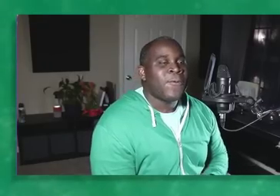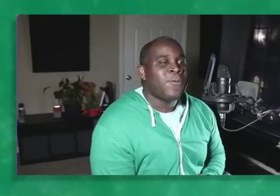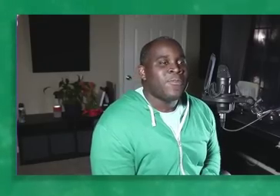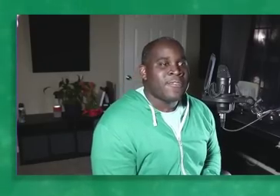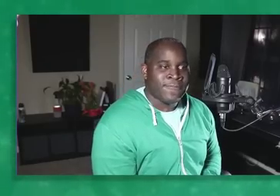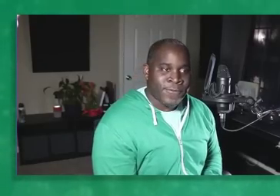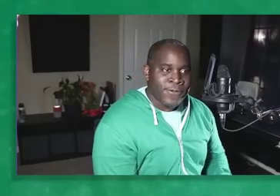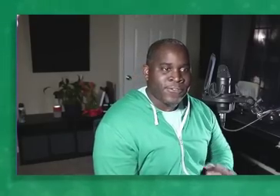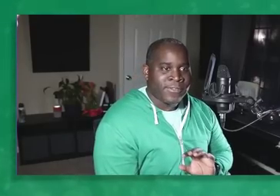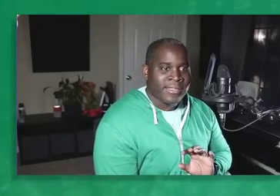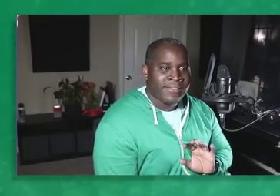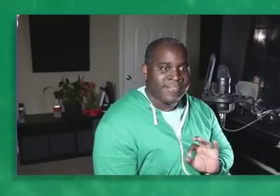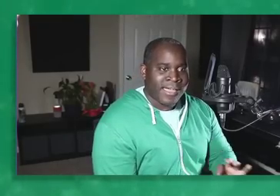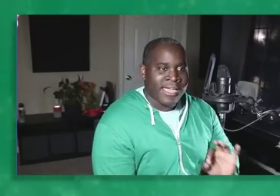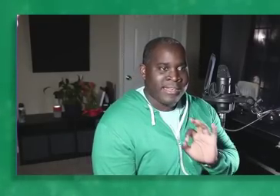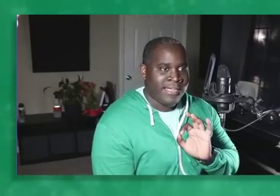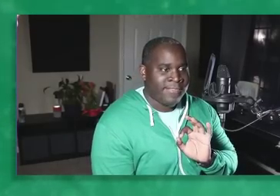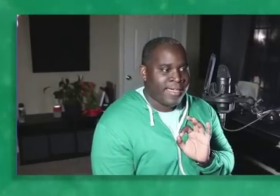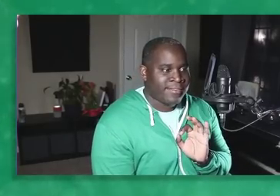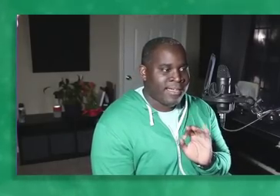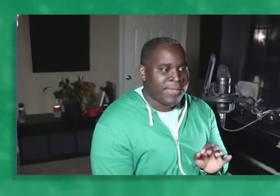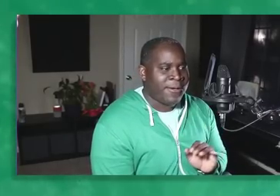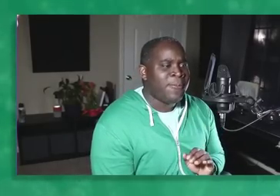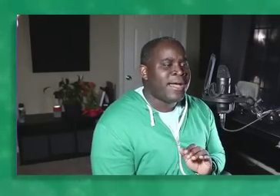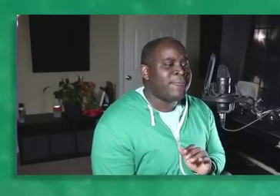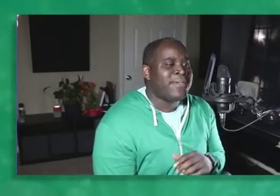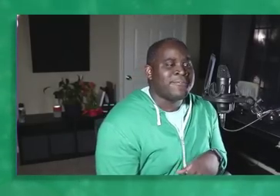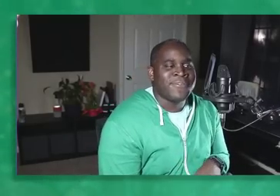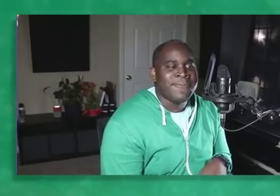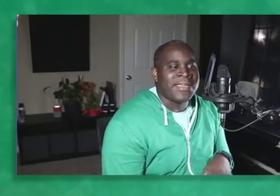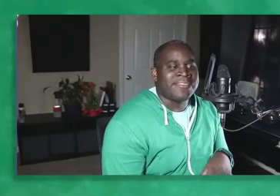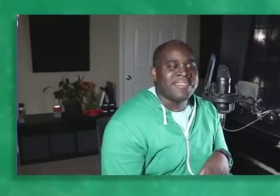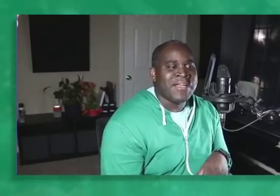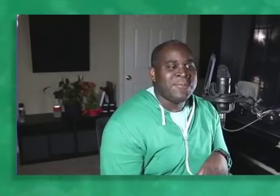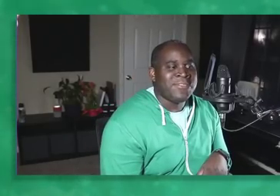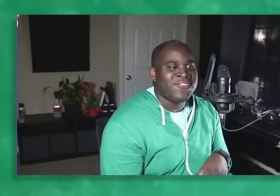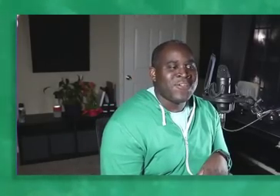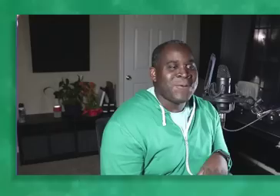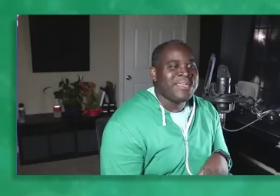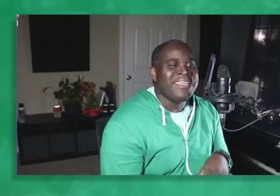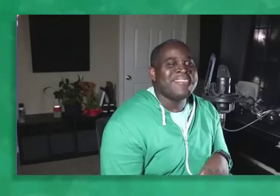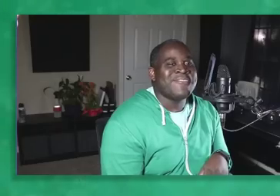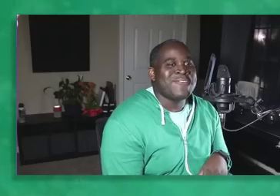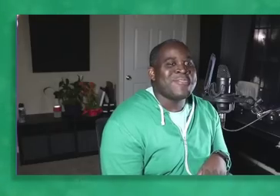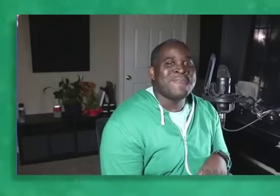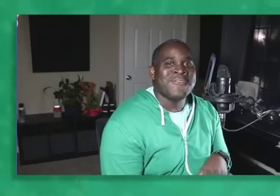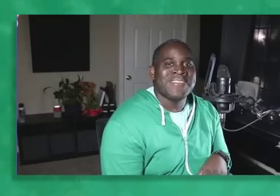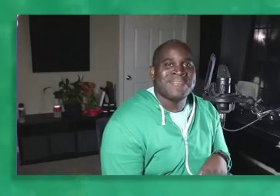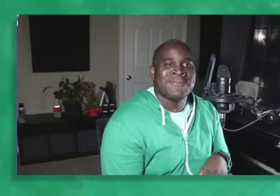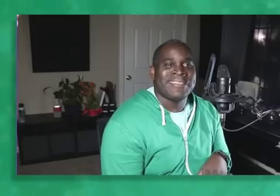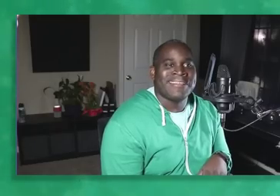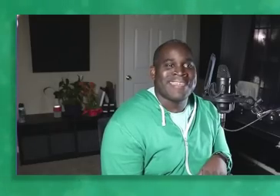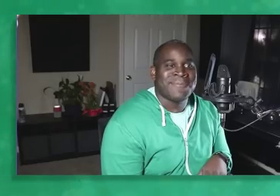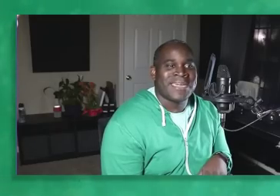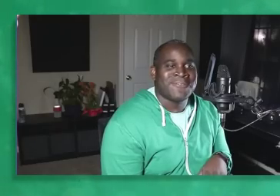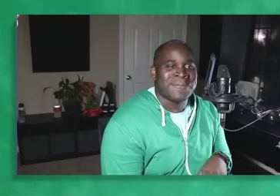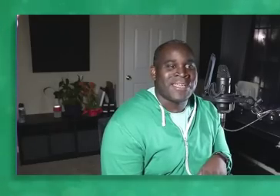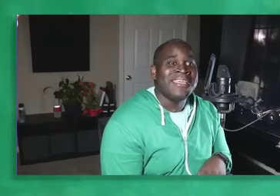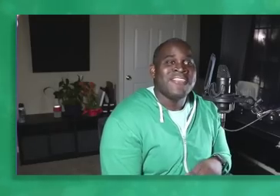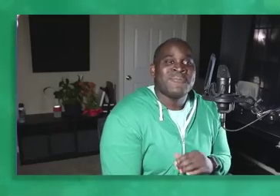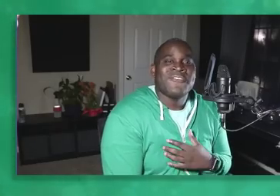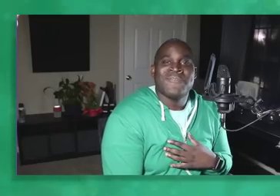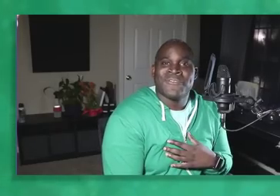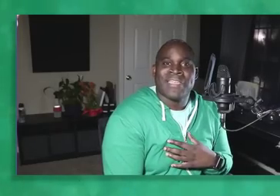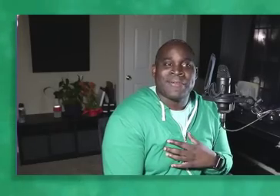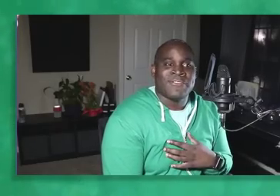so the first sign that's coming, oh, by the way, the frame rate is terrible in the show. It's the first season really does have bad frame